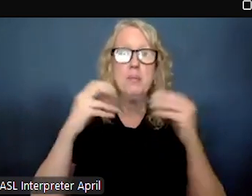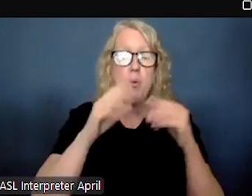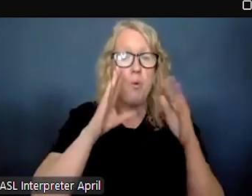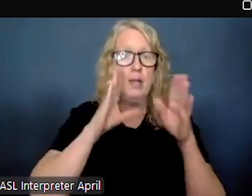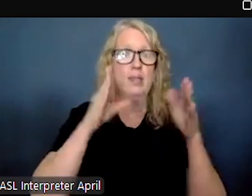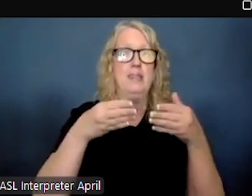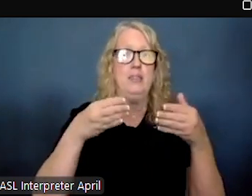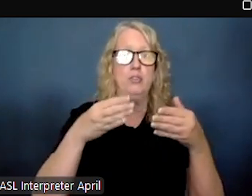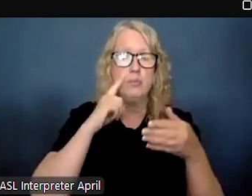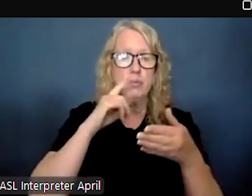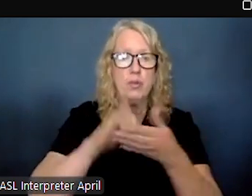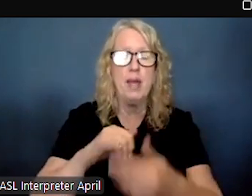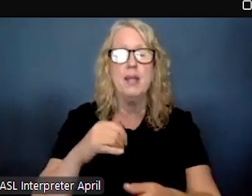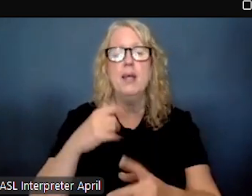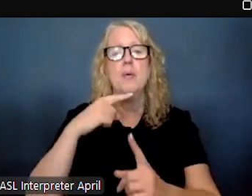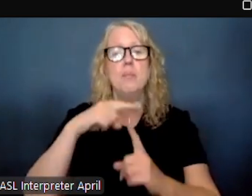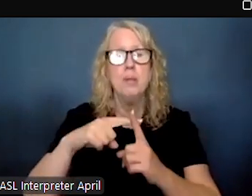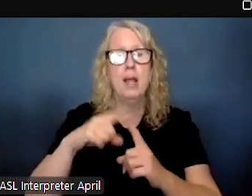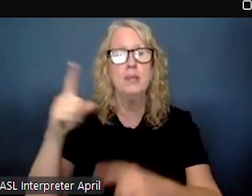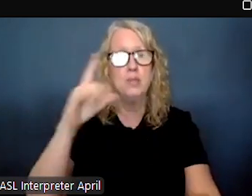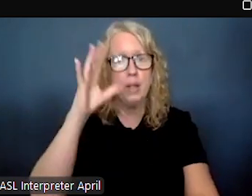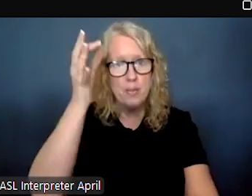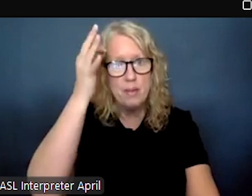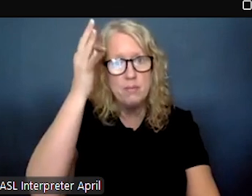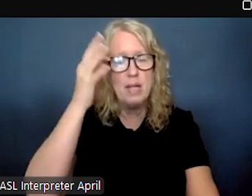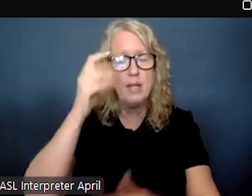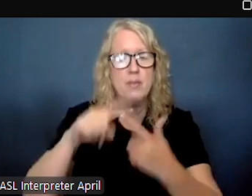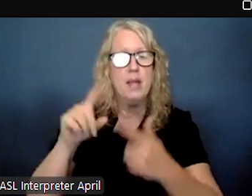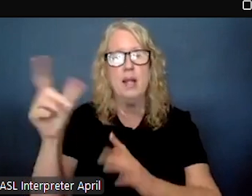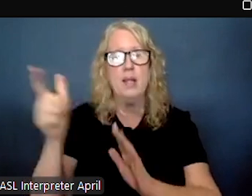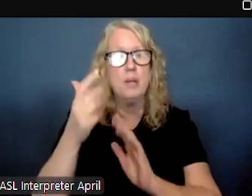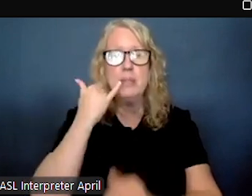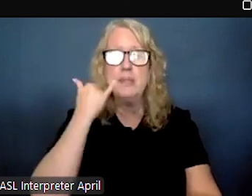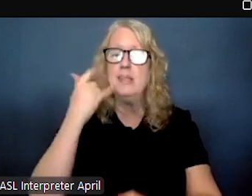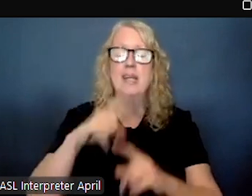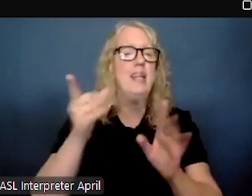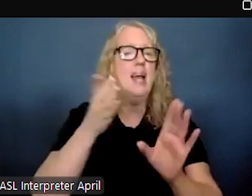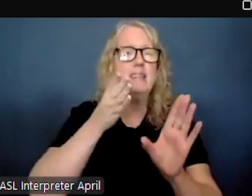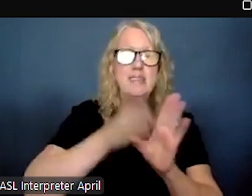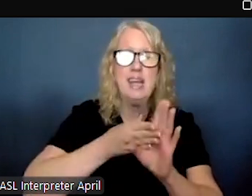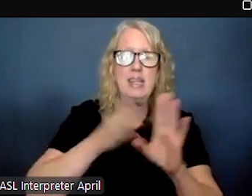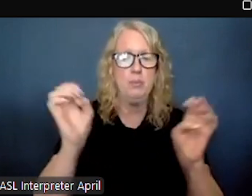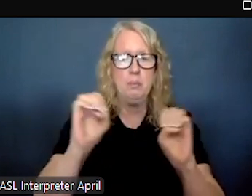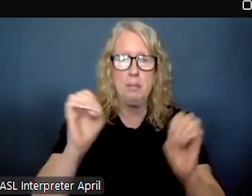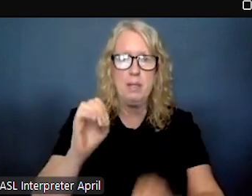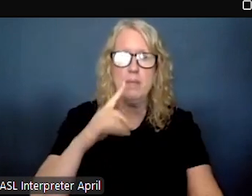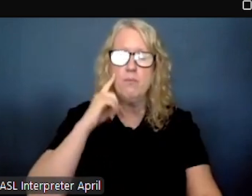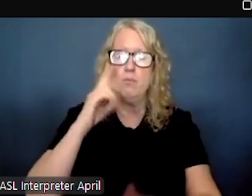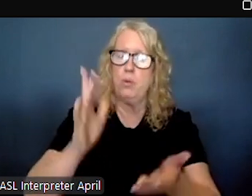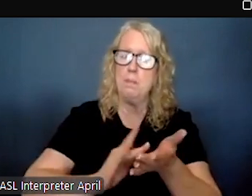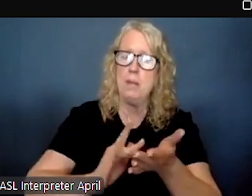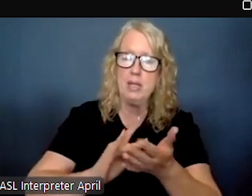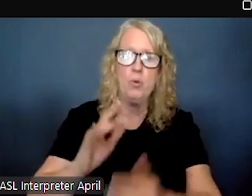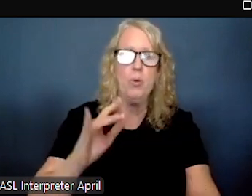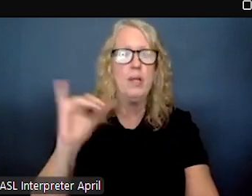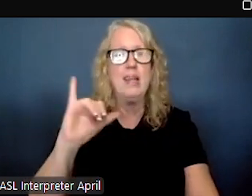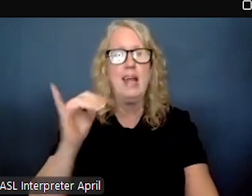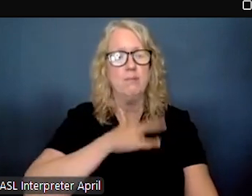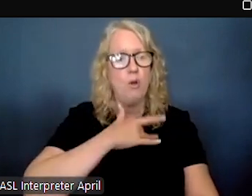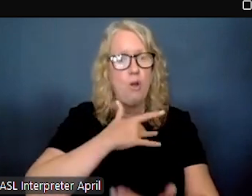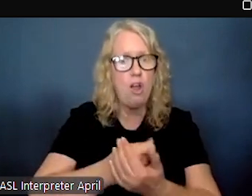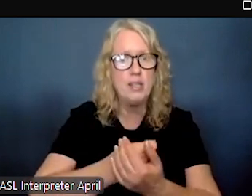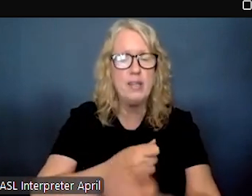to it. And on top of that, the federal EMTALA laws say that psychiatric emergencies are emergency medical conditions, just like heart